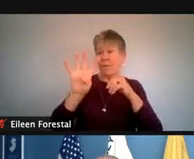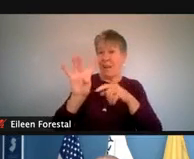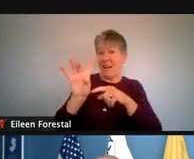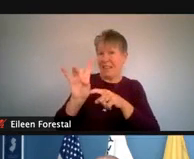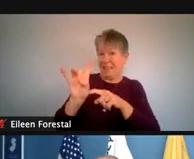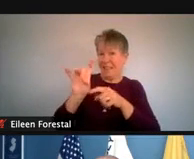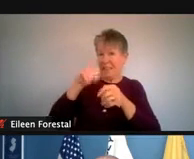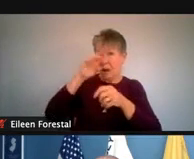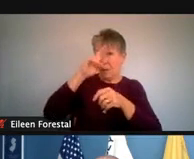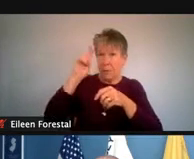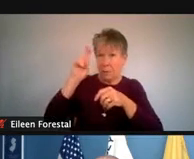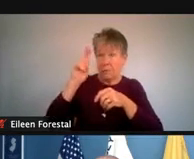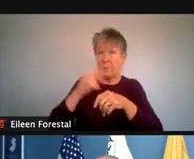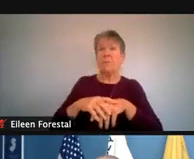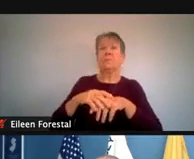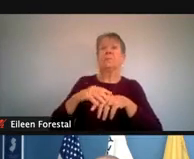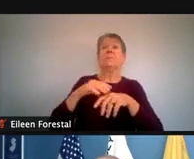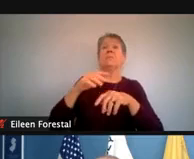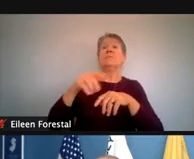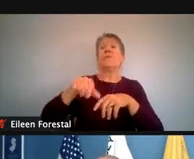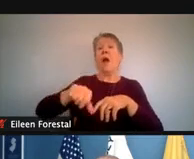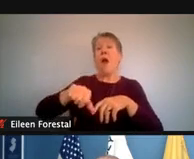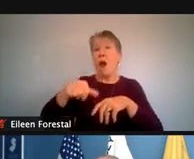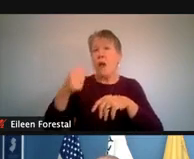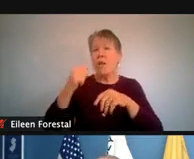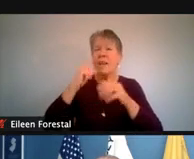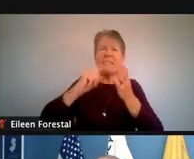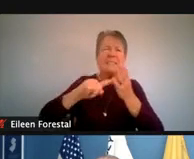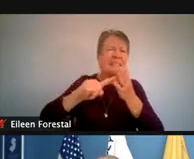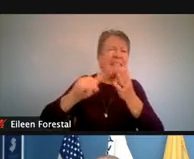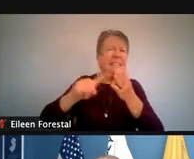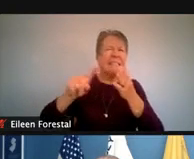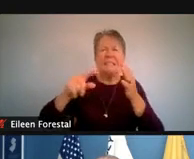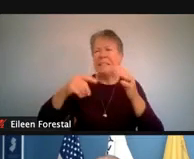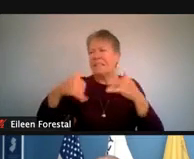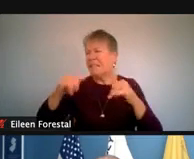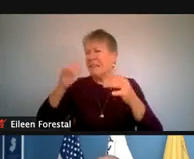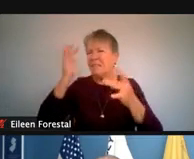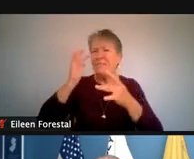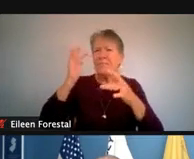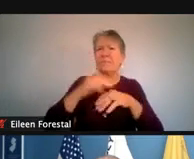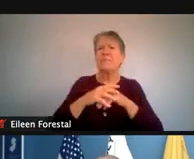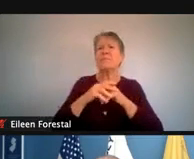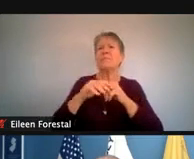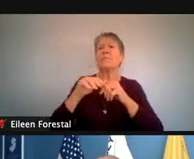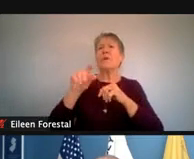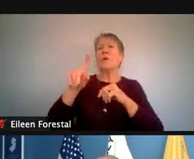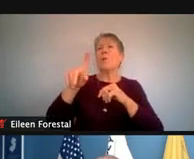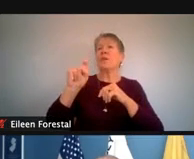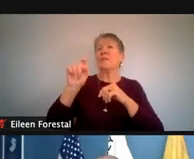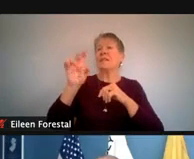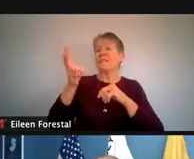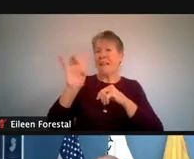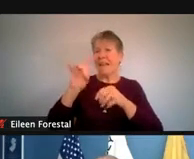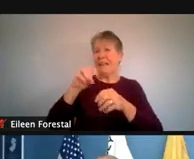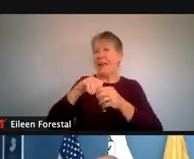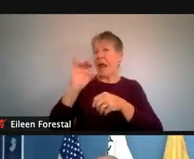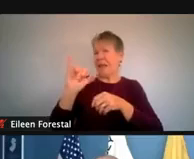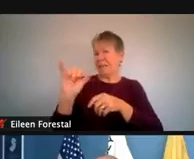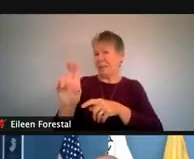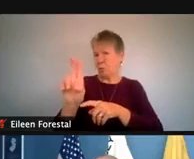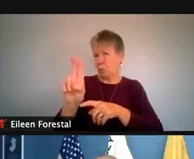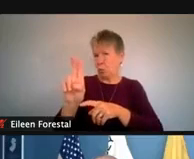and persons under investigation. 178 of those individuals are in critical care, with 42% on